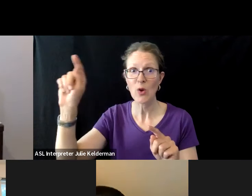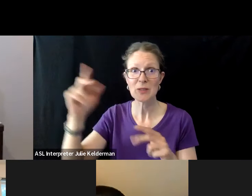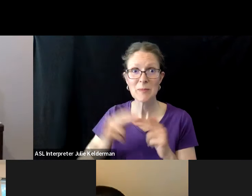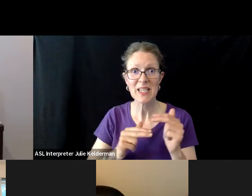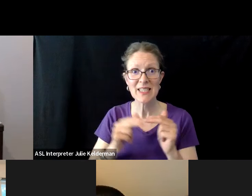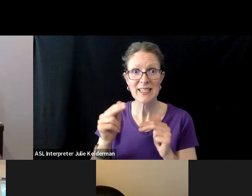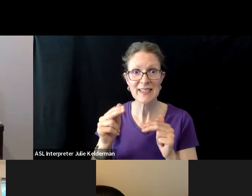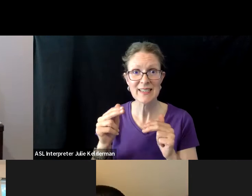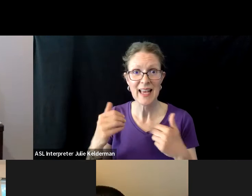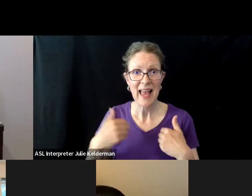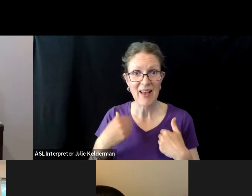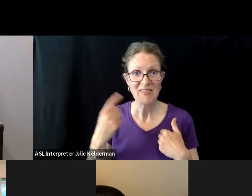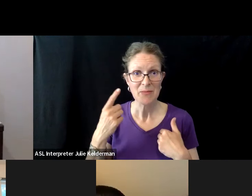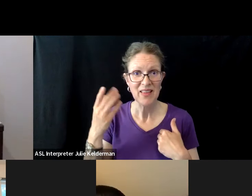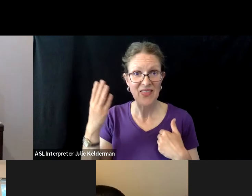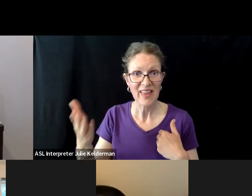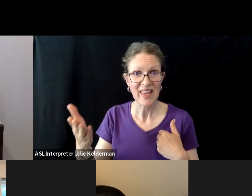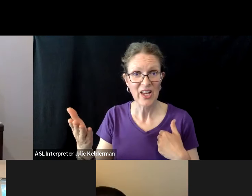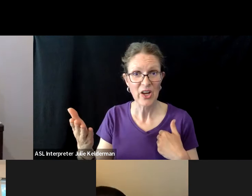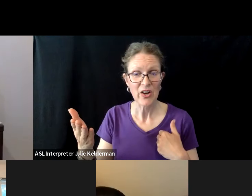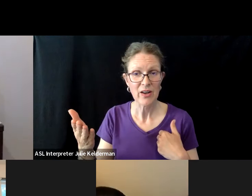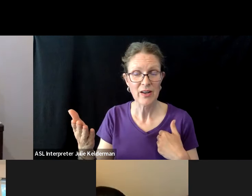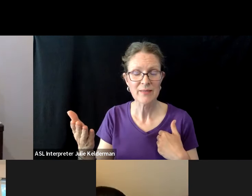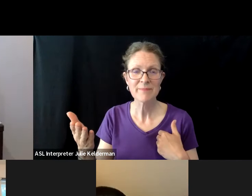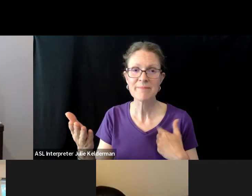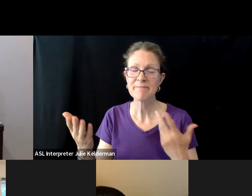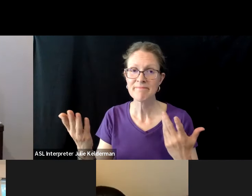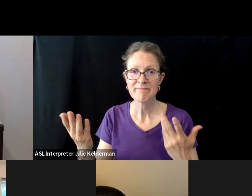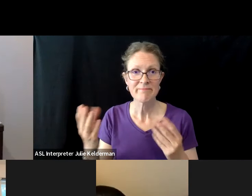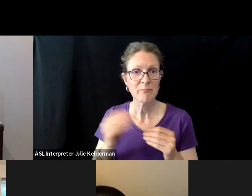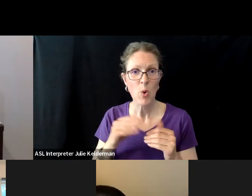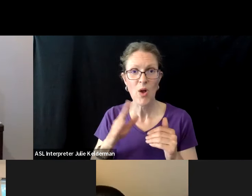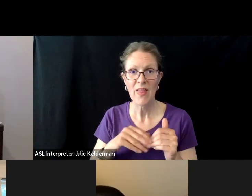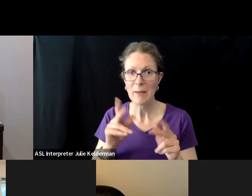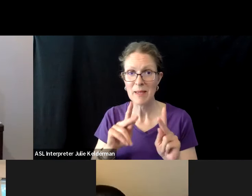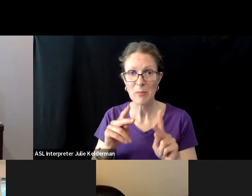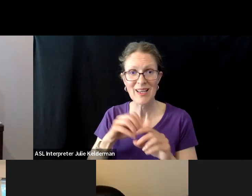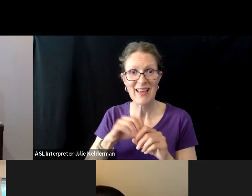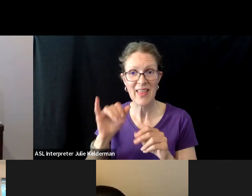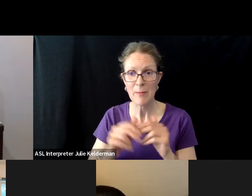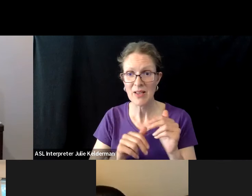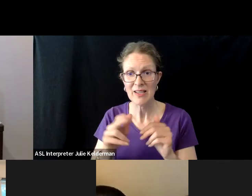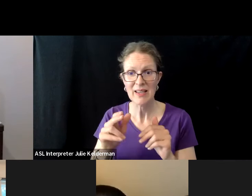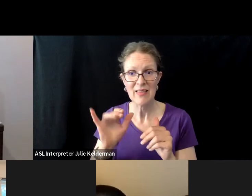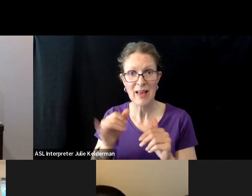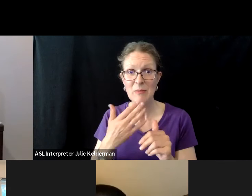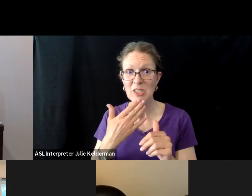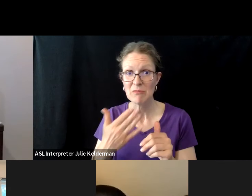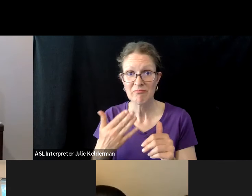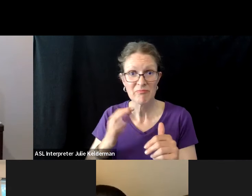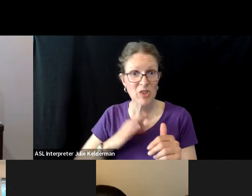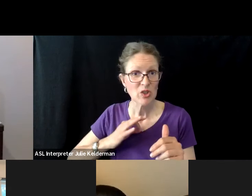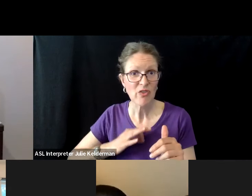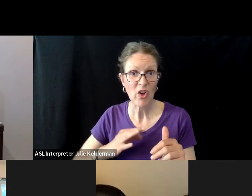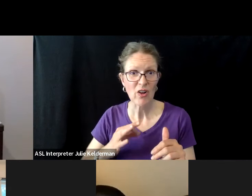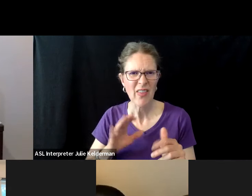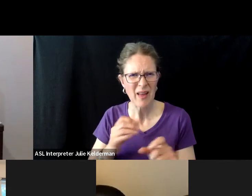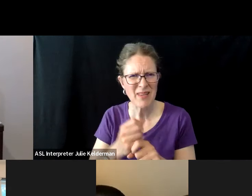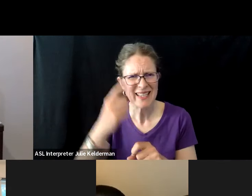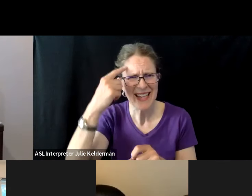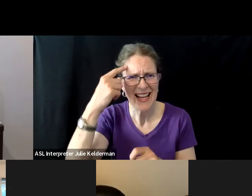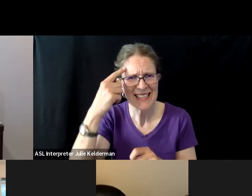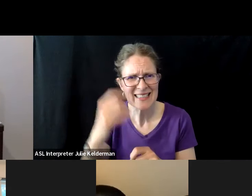having something there, even if it's more than just the people in that building using it, would be useful. Does it make sense? And it gives Yeah,